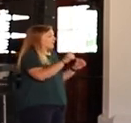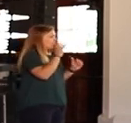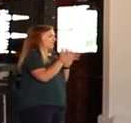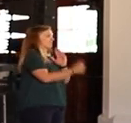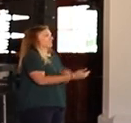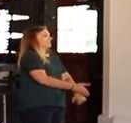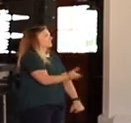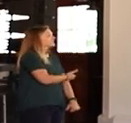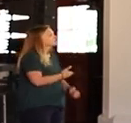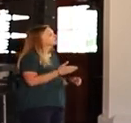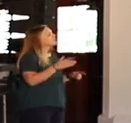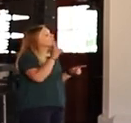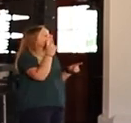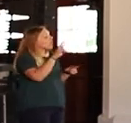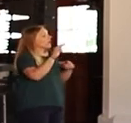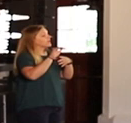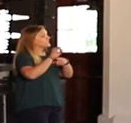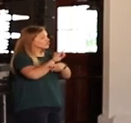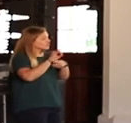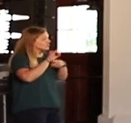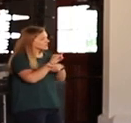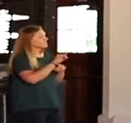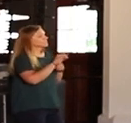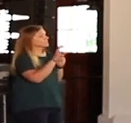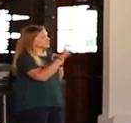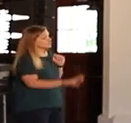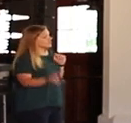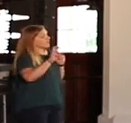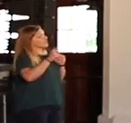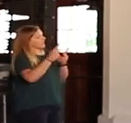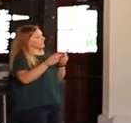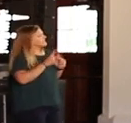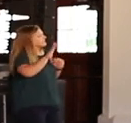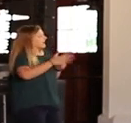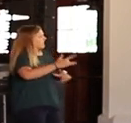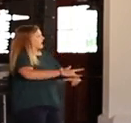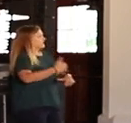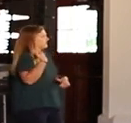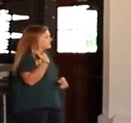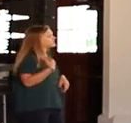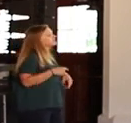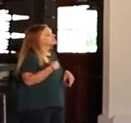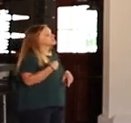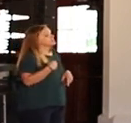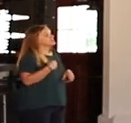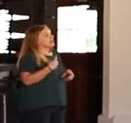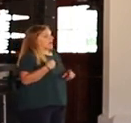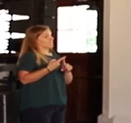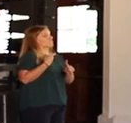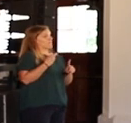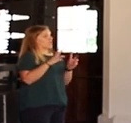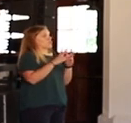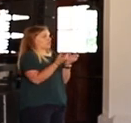in a professional environment through an internship. Travel to a place you've never been. I actually came to you from